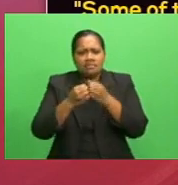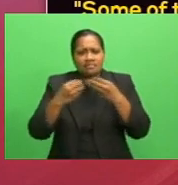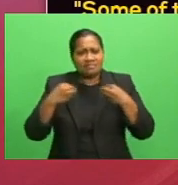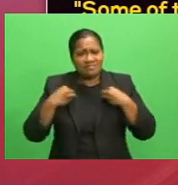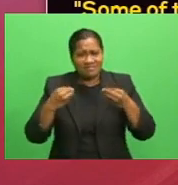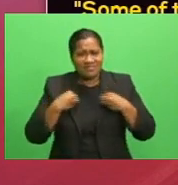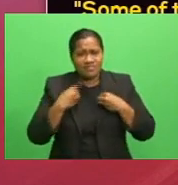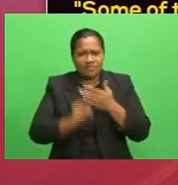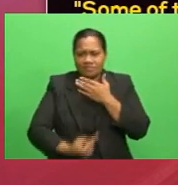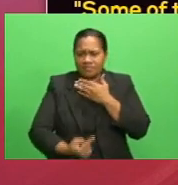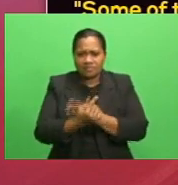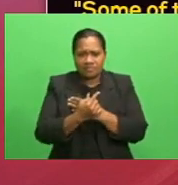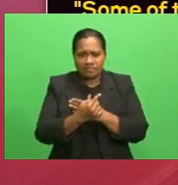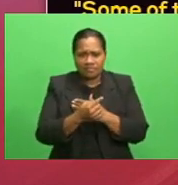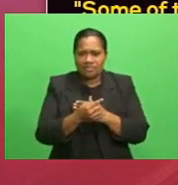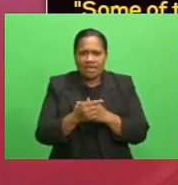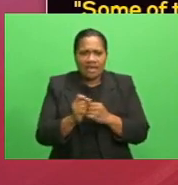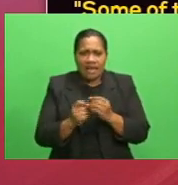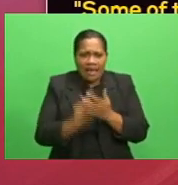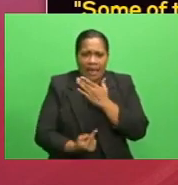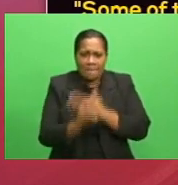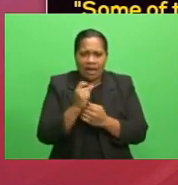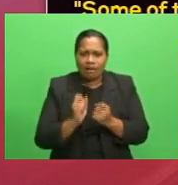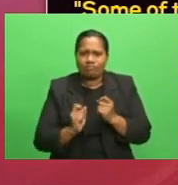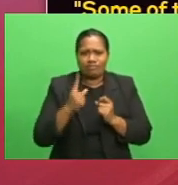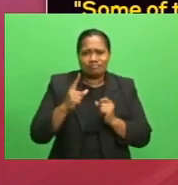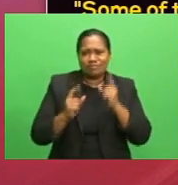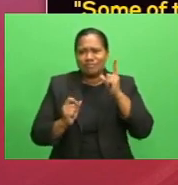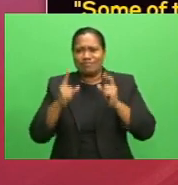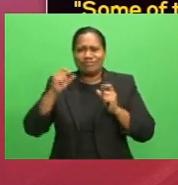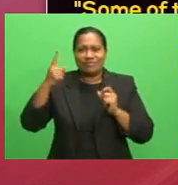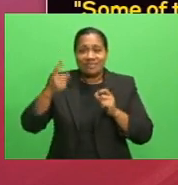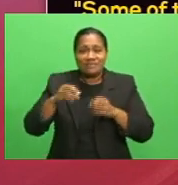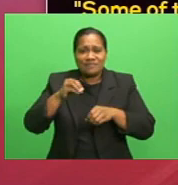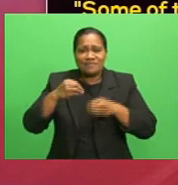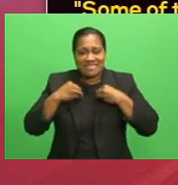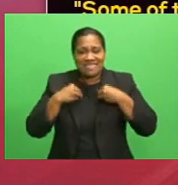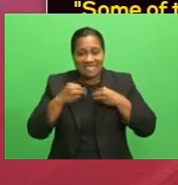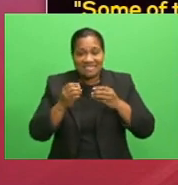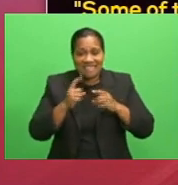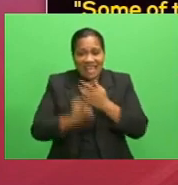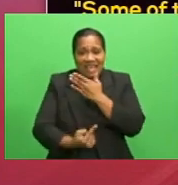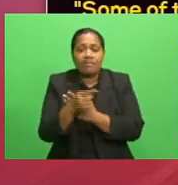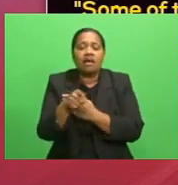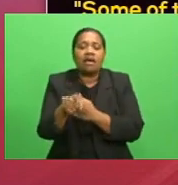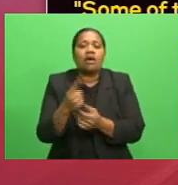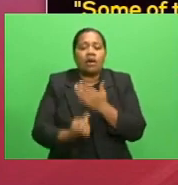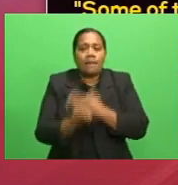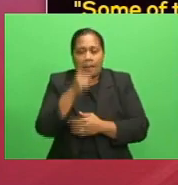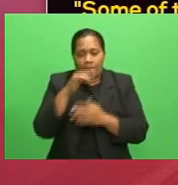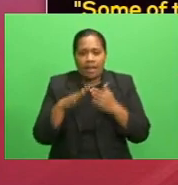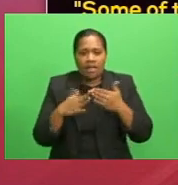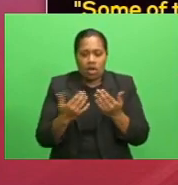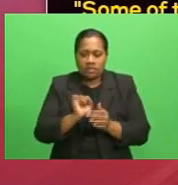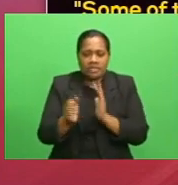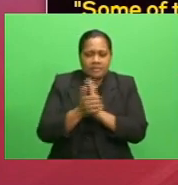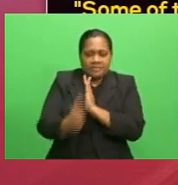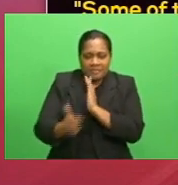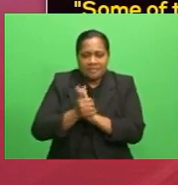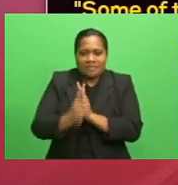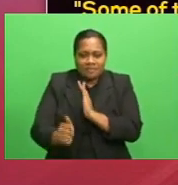the pandemic will remain, even after the economy recovers, with people developing and sharpening their business skills over